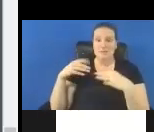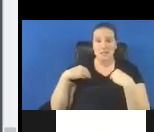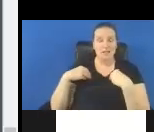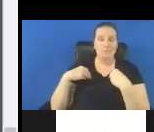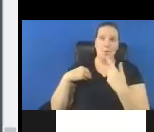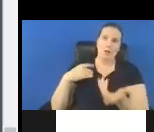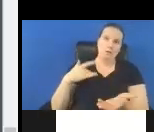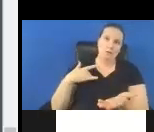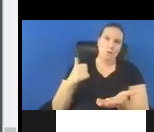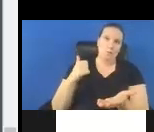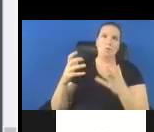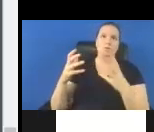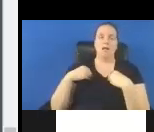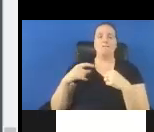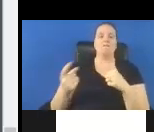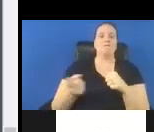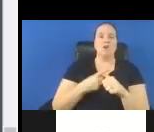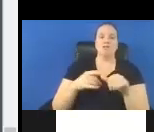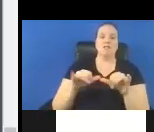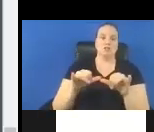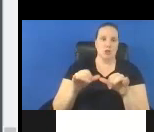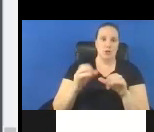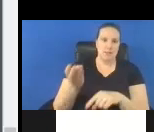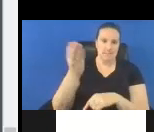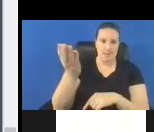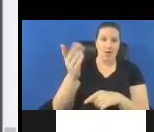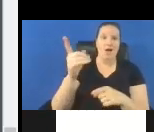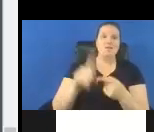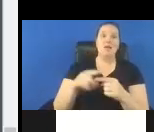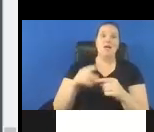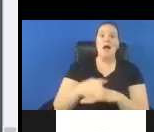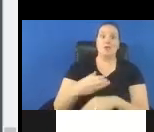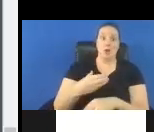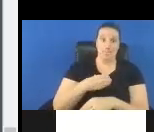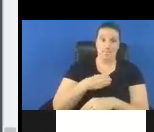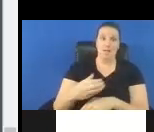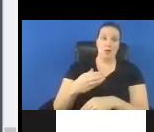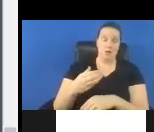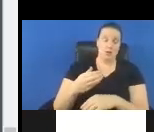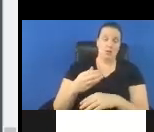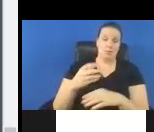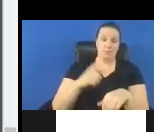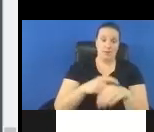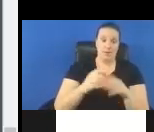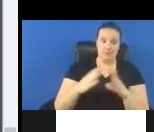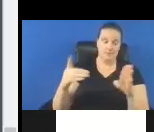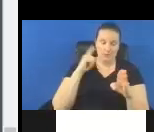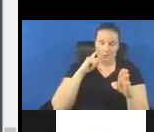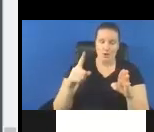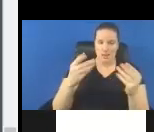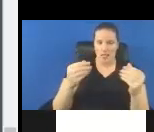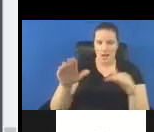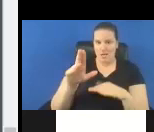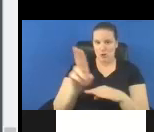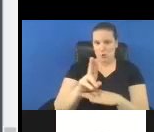typically won't take the first engineering submittal until after the appeal period on the preliminary land use decision. So that's something